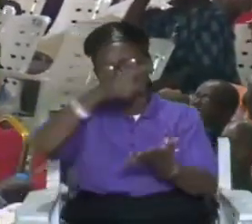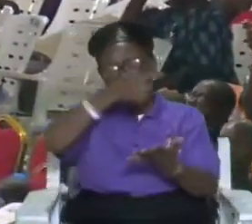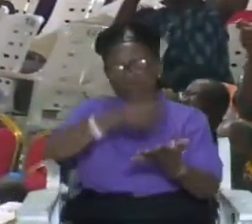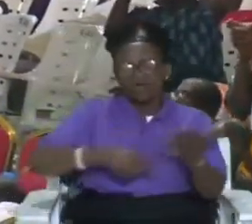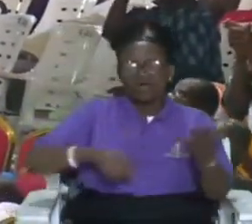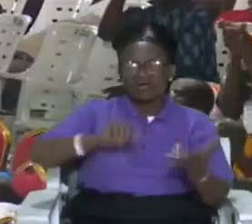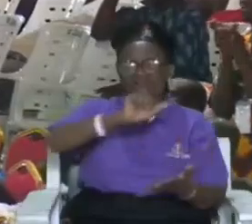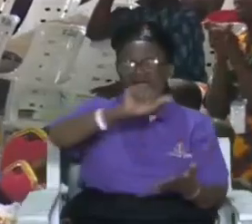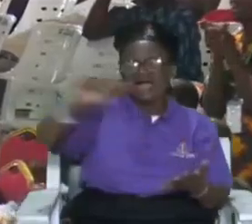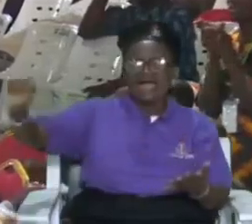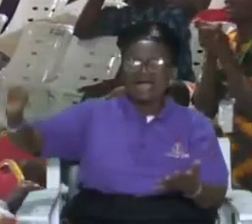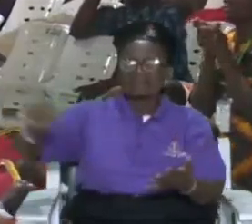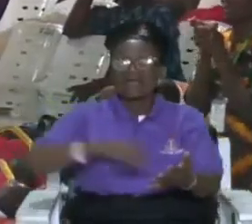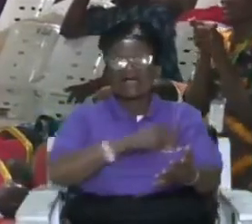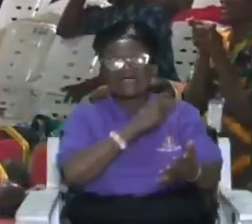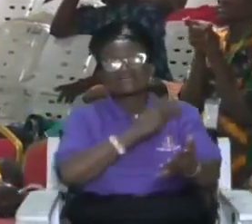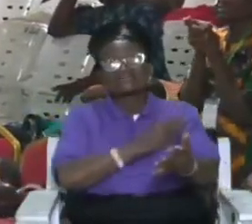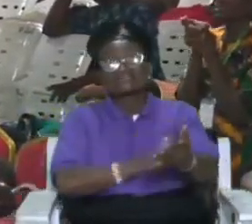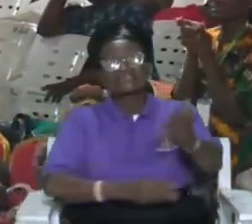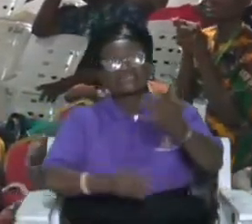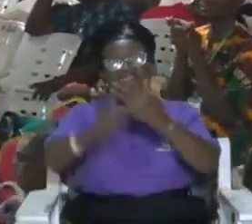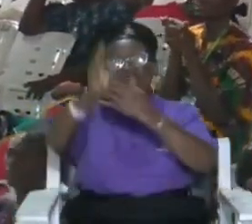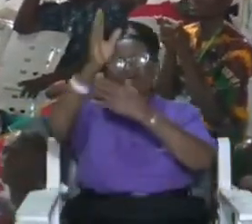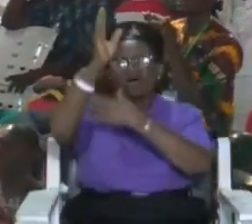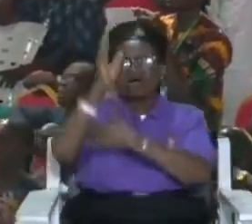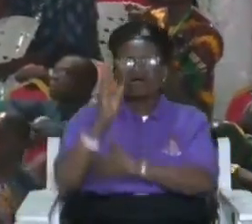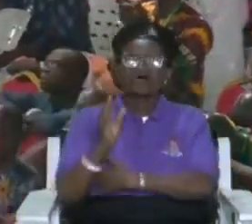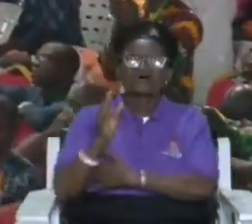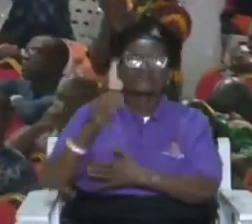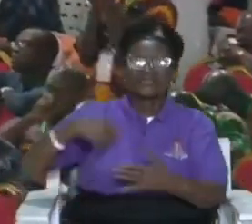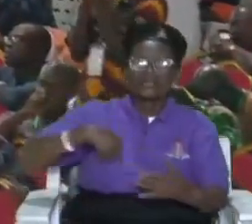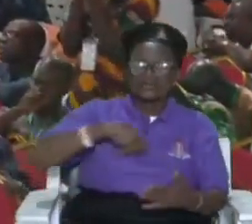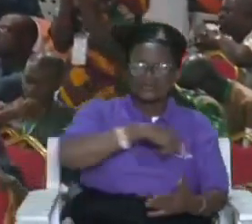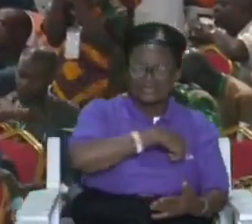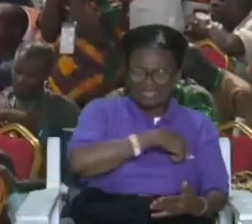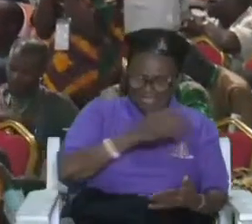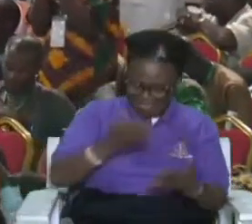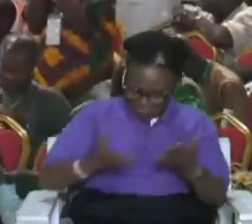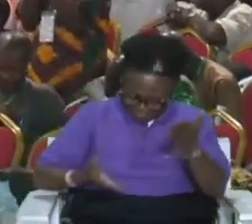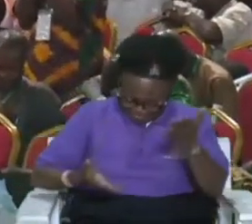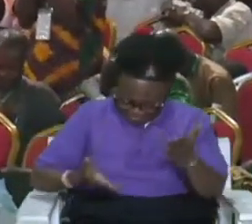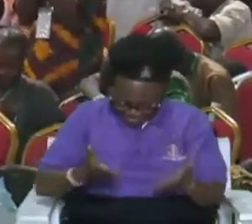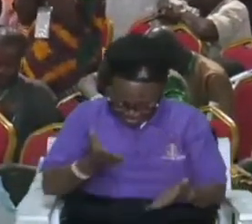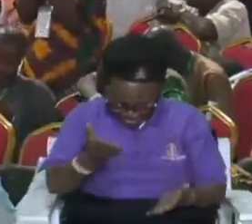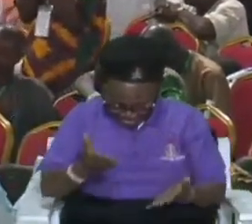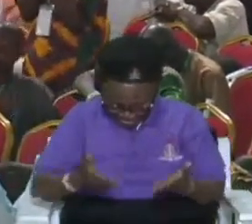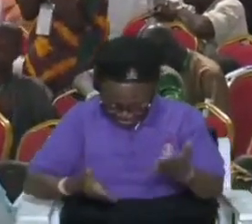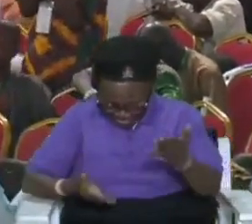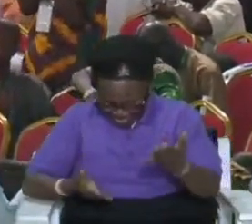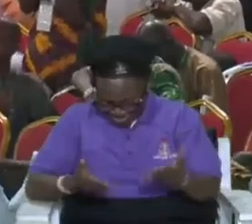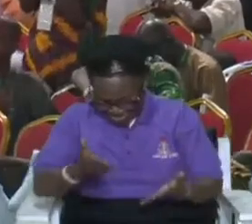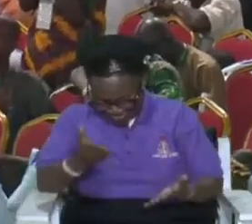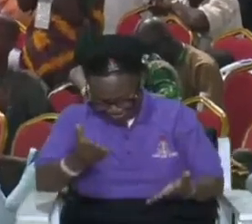serve. What a mighty God we